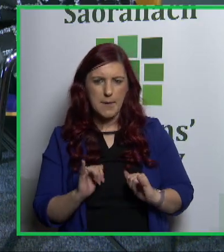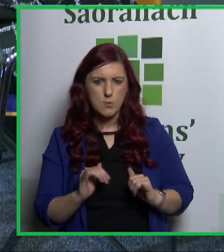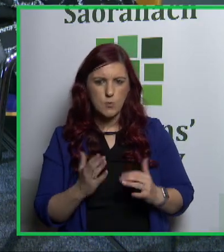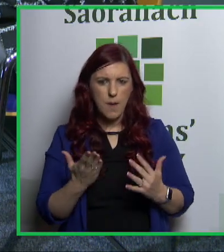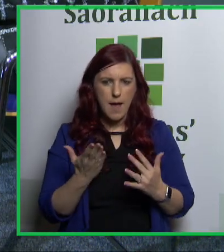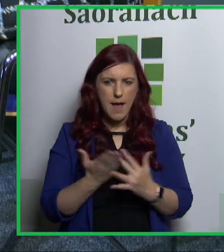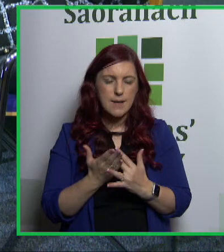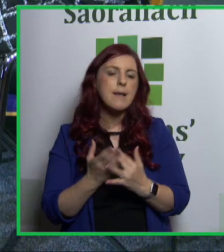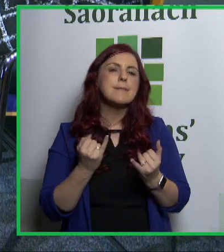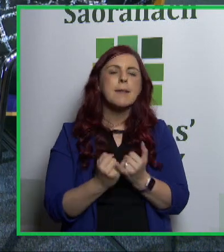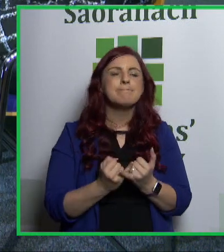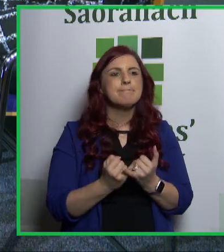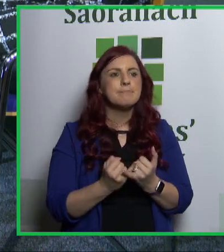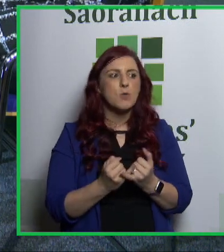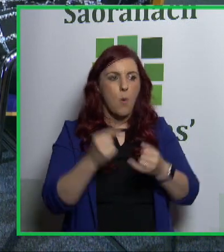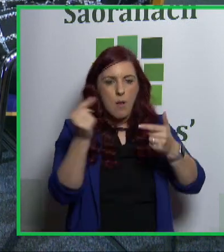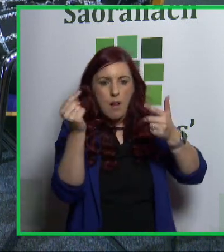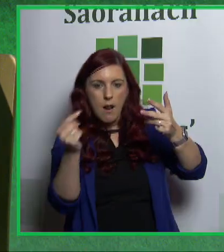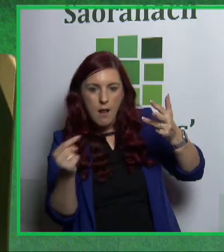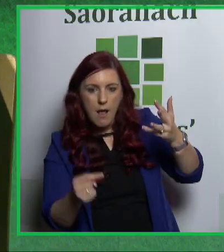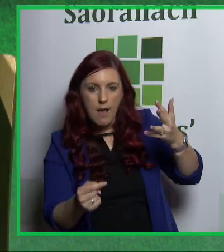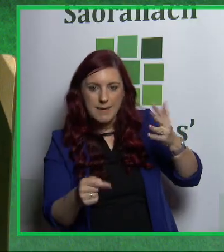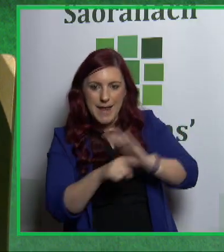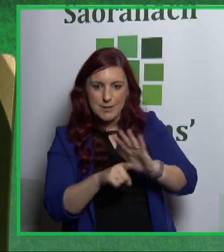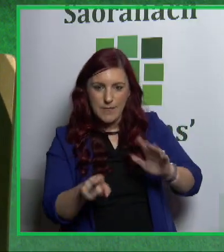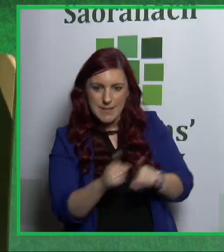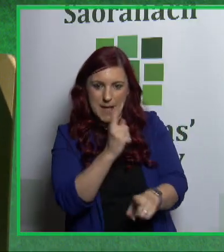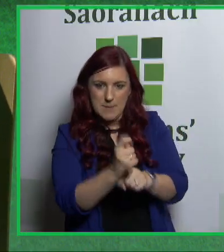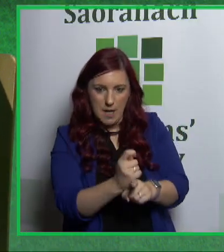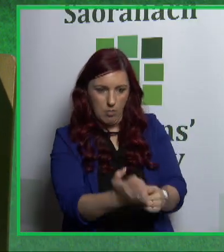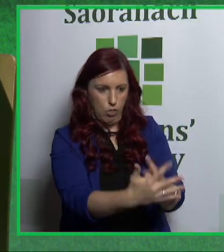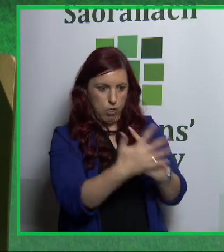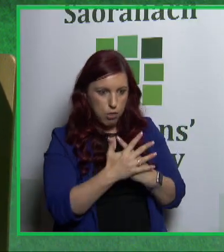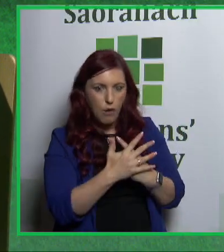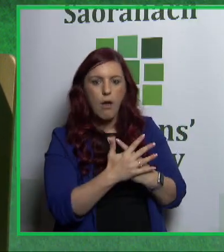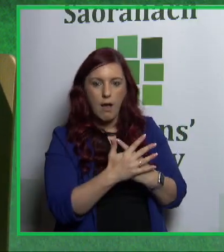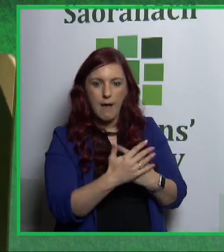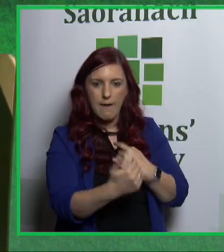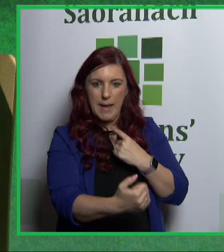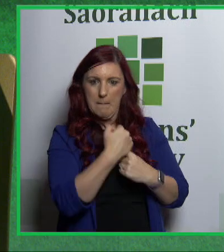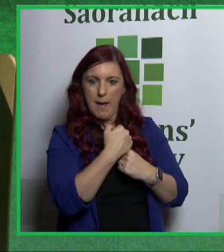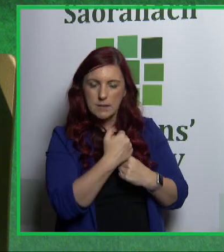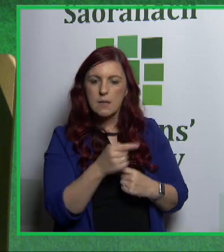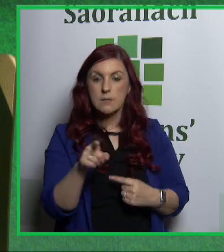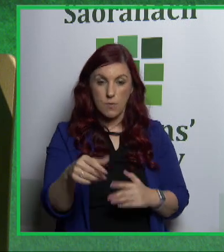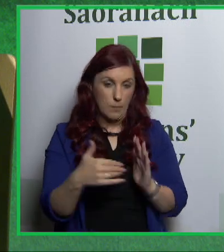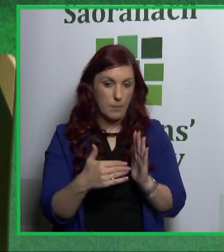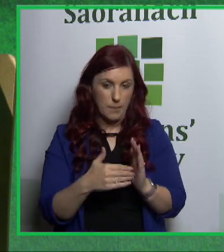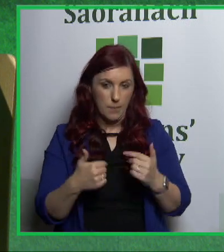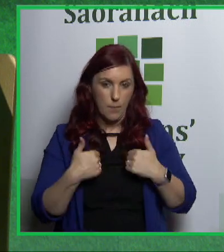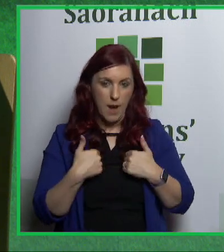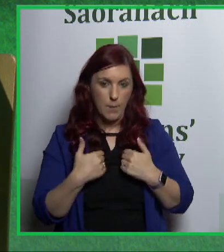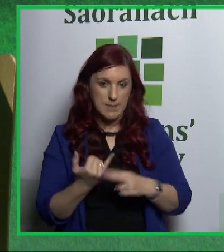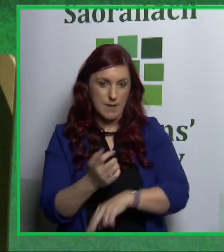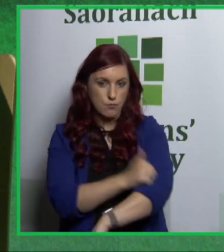that perfect storm of troubles that engulf you. Yeah, when I was in prison, there was a lot of travelling women in